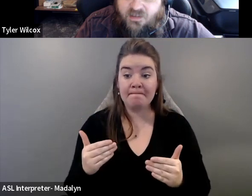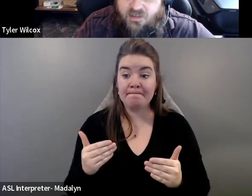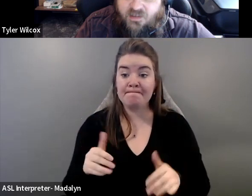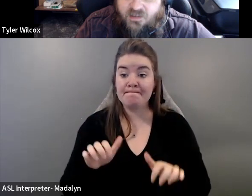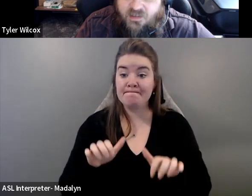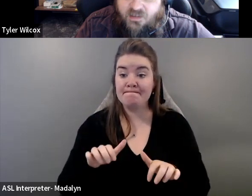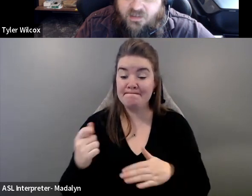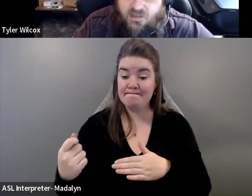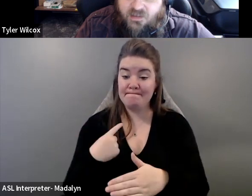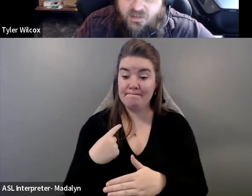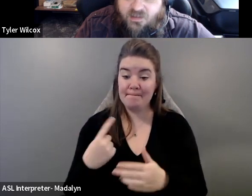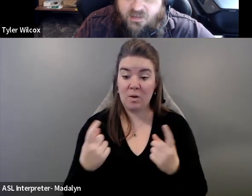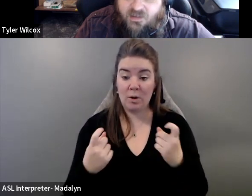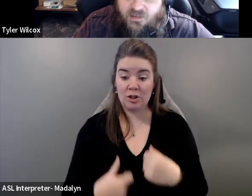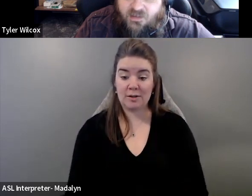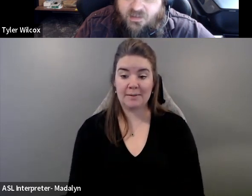Q&A.